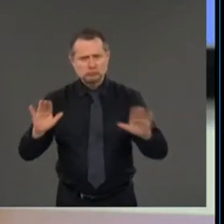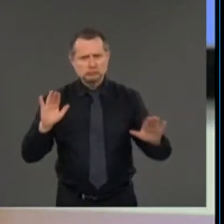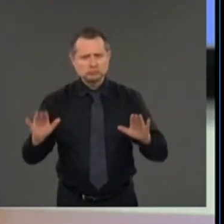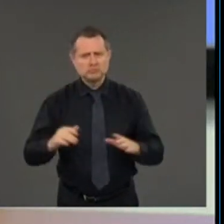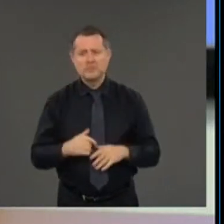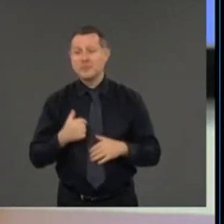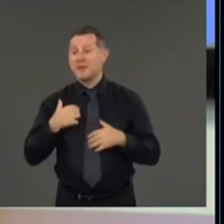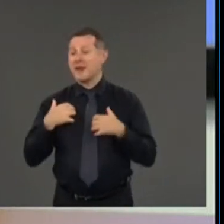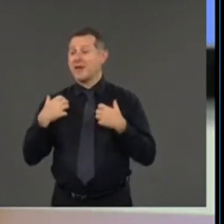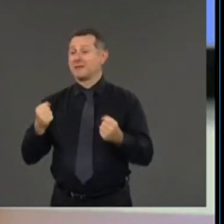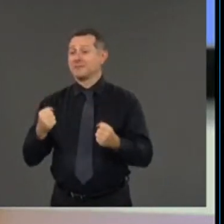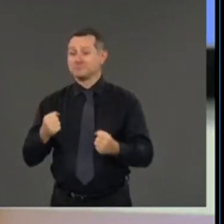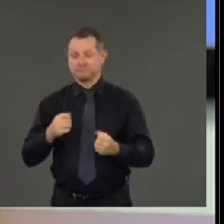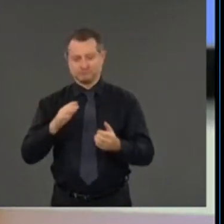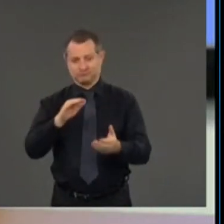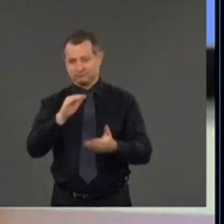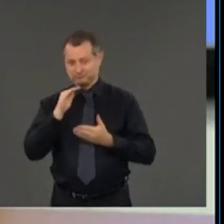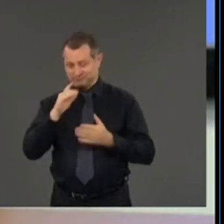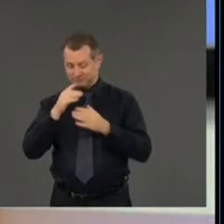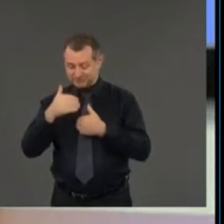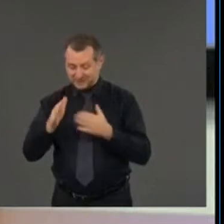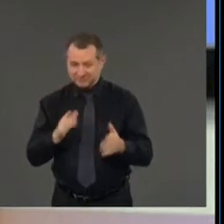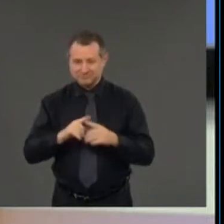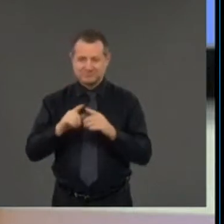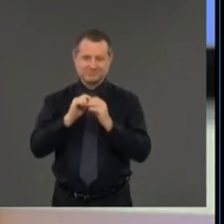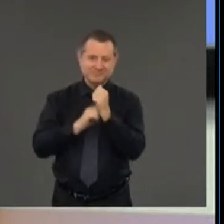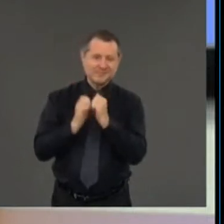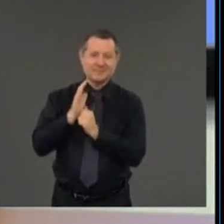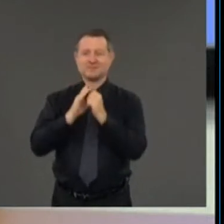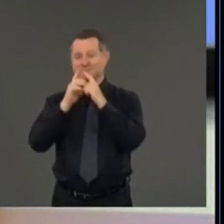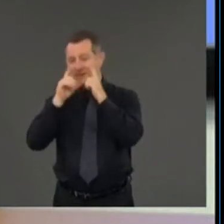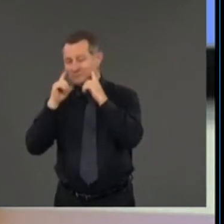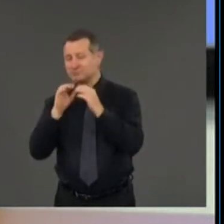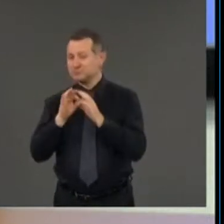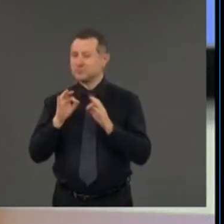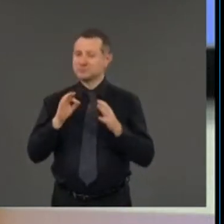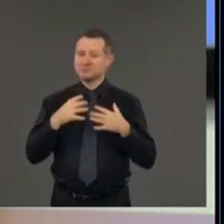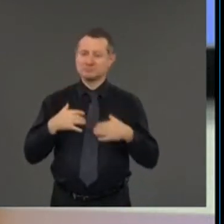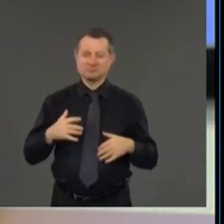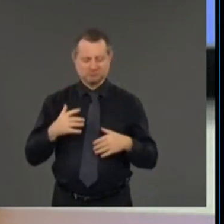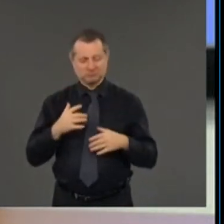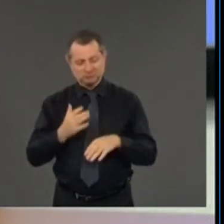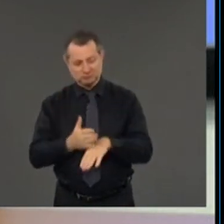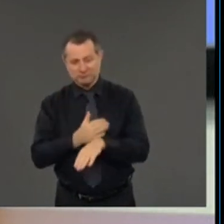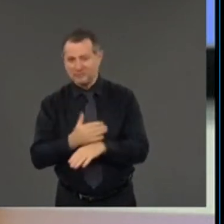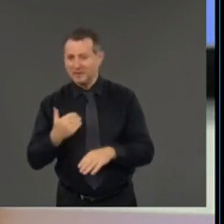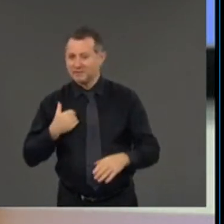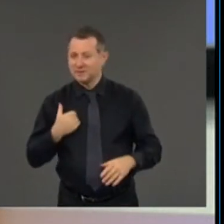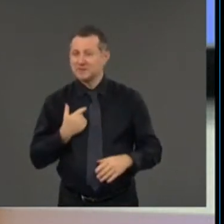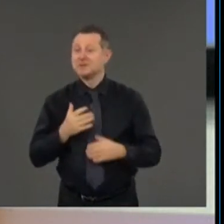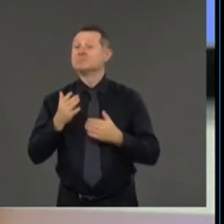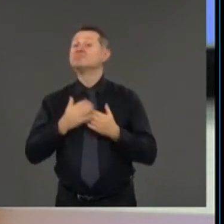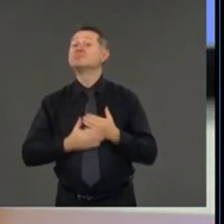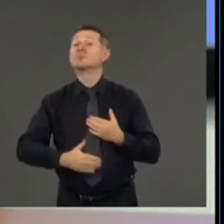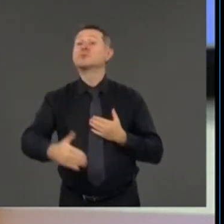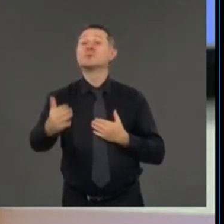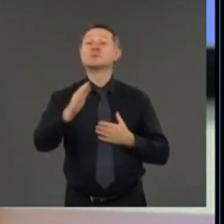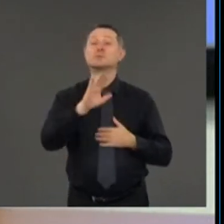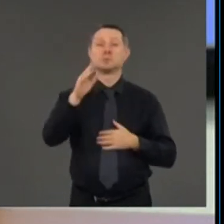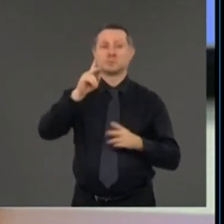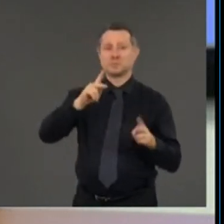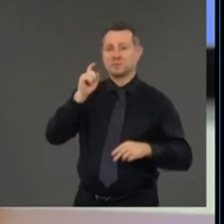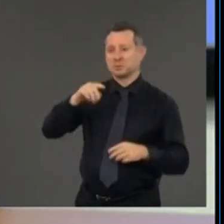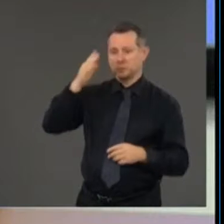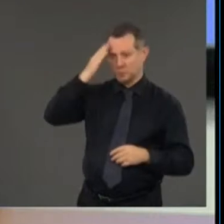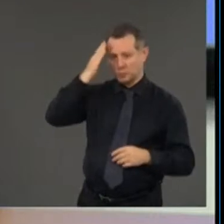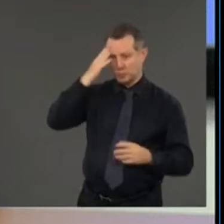has improved and as our training has improved, and frankly as it becomes part of normal operations for people to understand what it means to wear